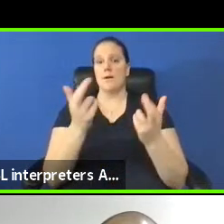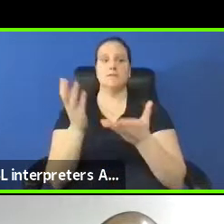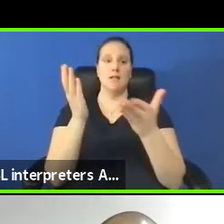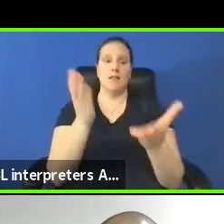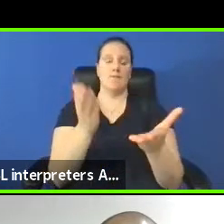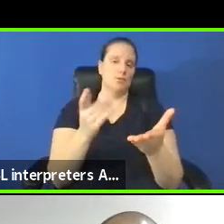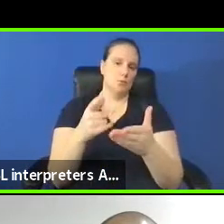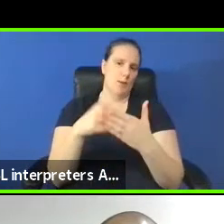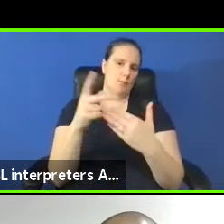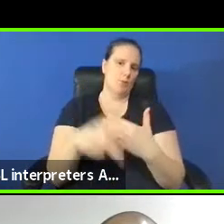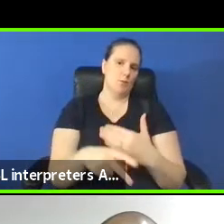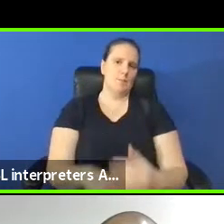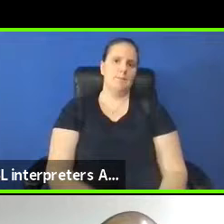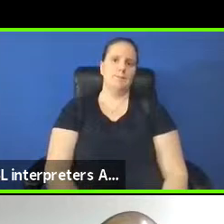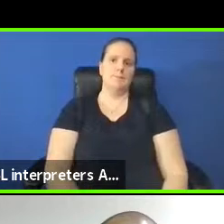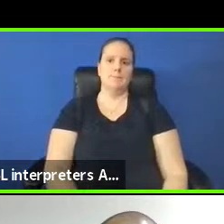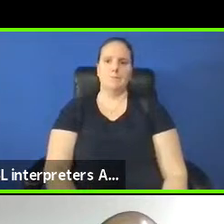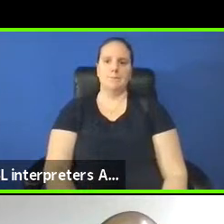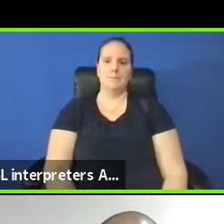to the program?